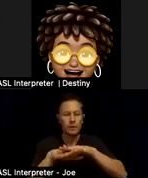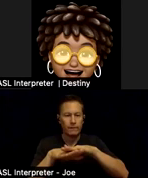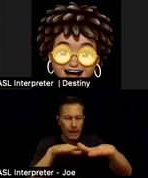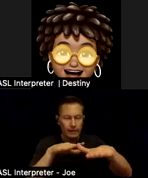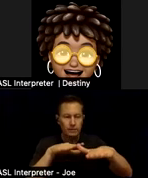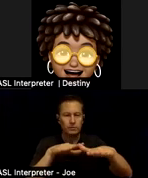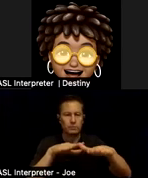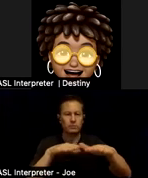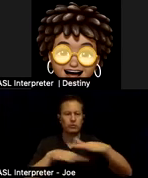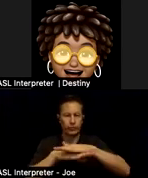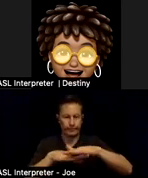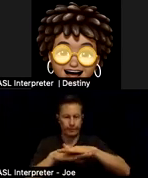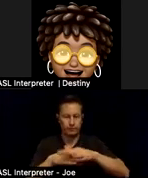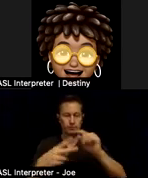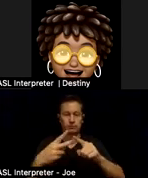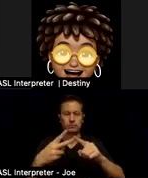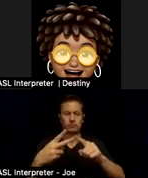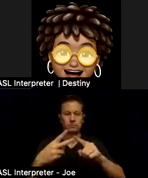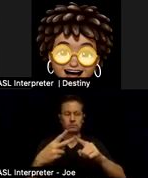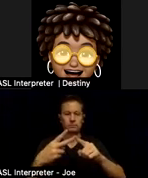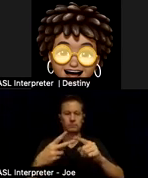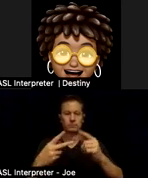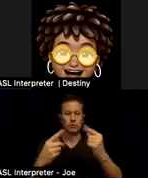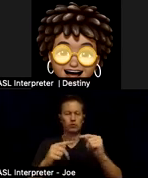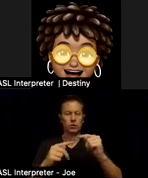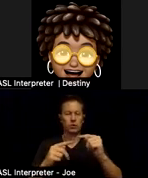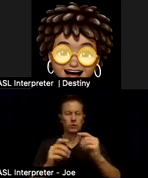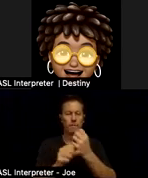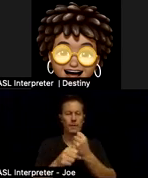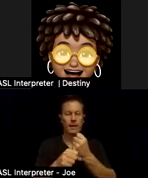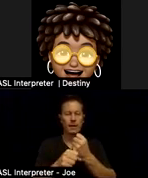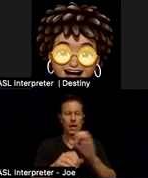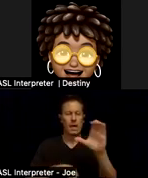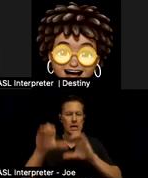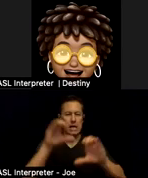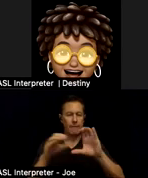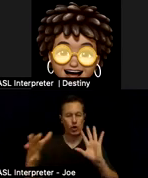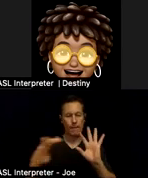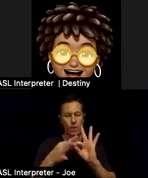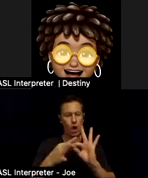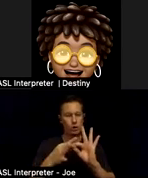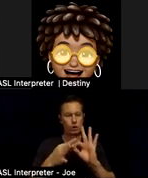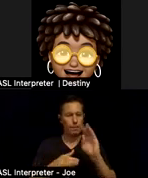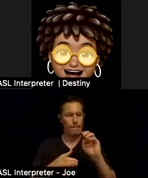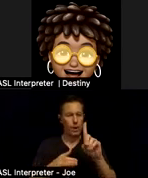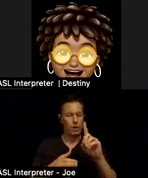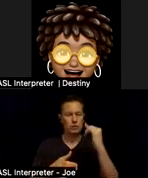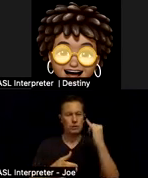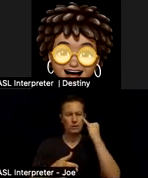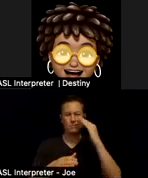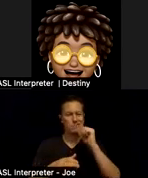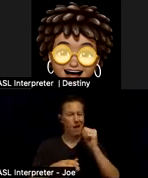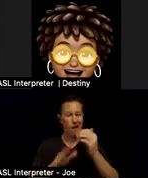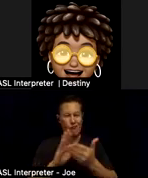two, we're trying to set a chemical bond, and that bond does not set well on a particle board